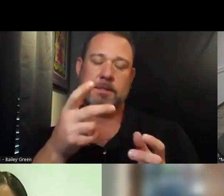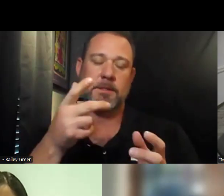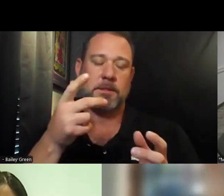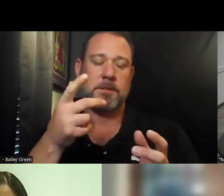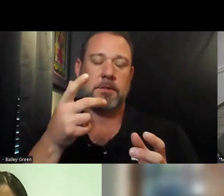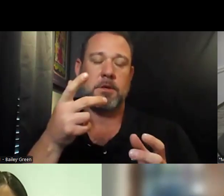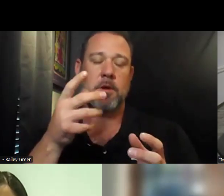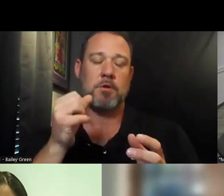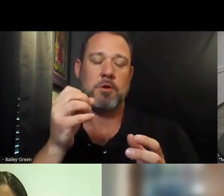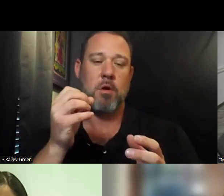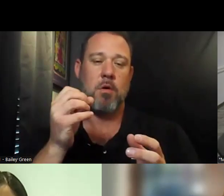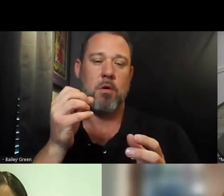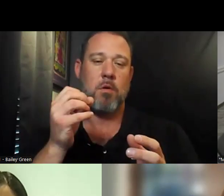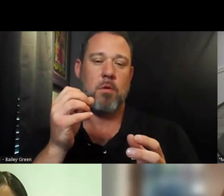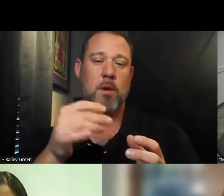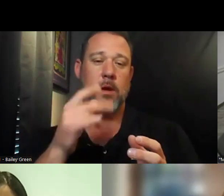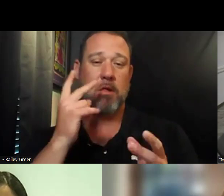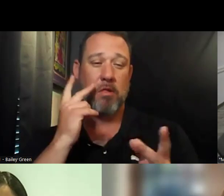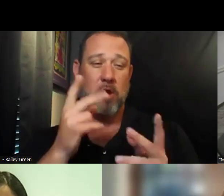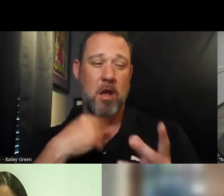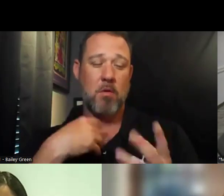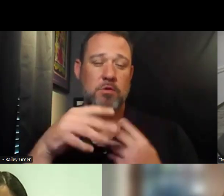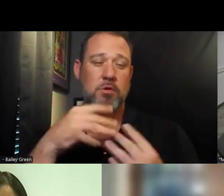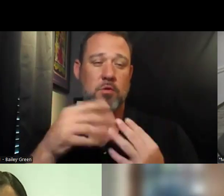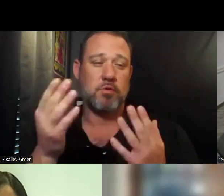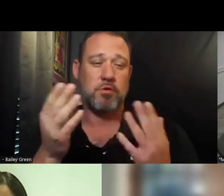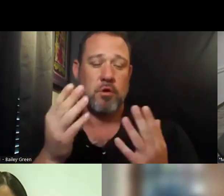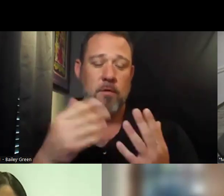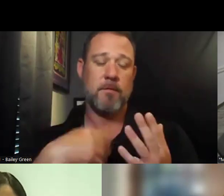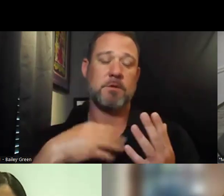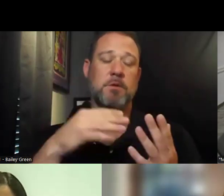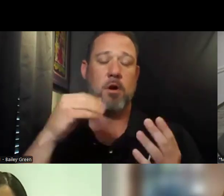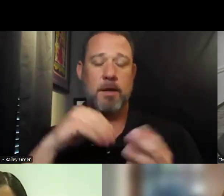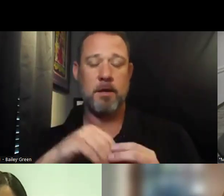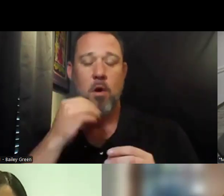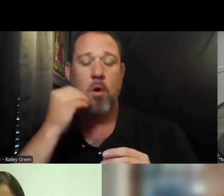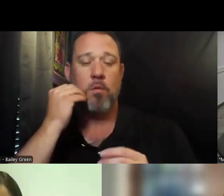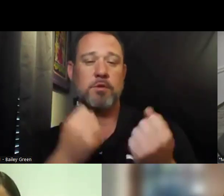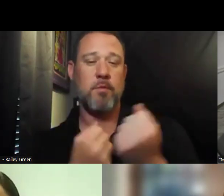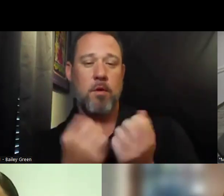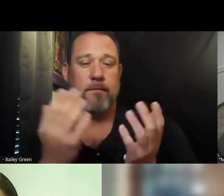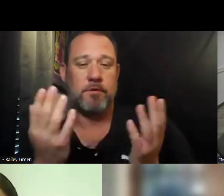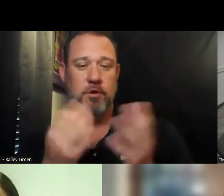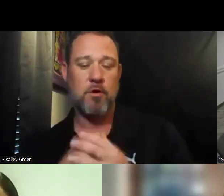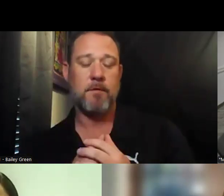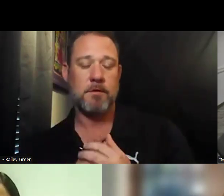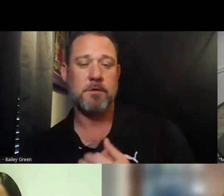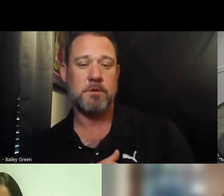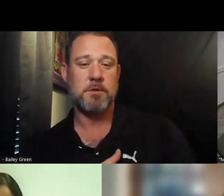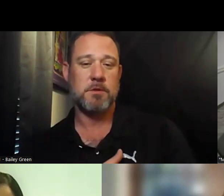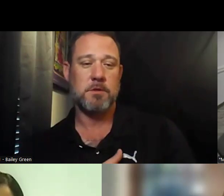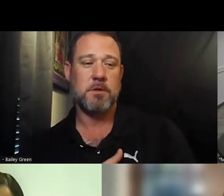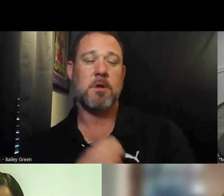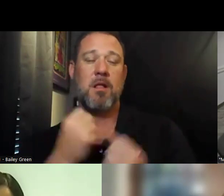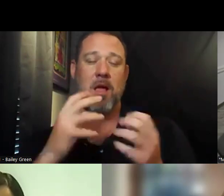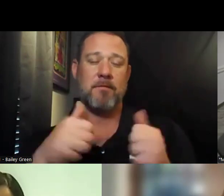around our social services space, like we look at in-home supportive services, there's real challenges there